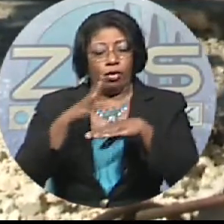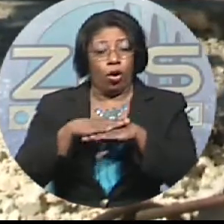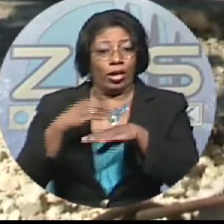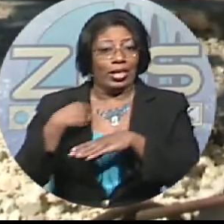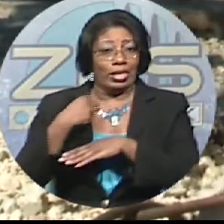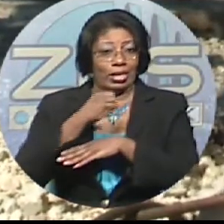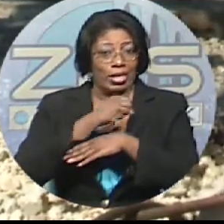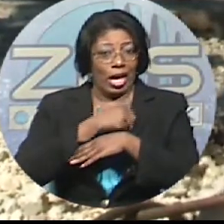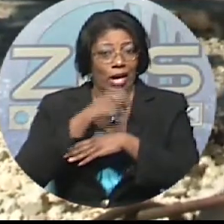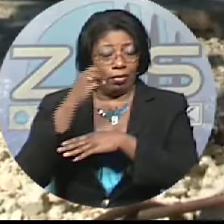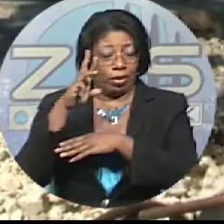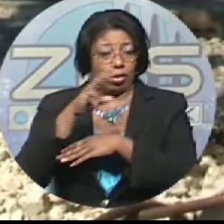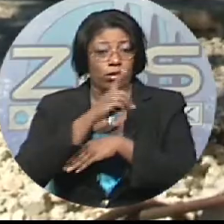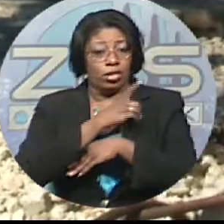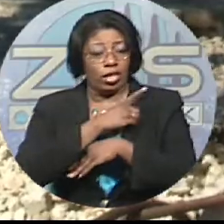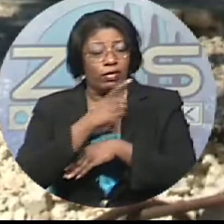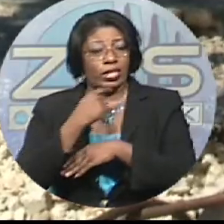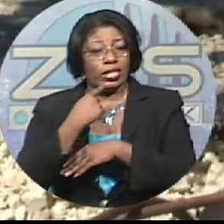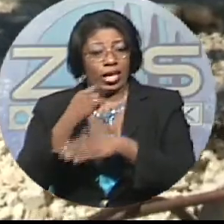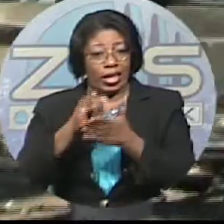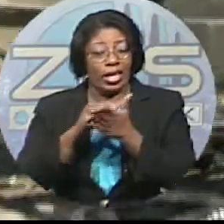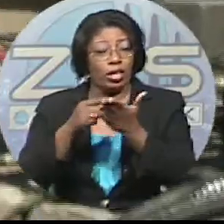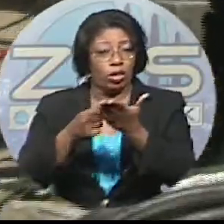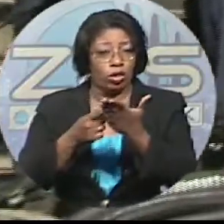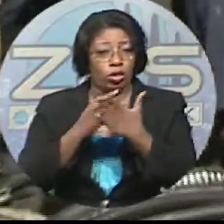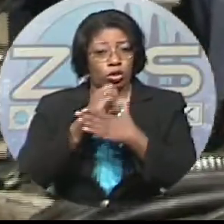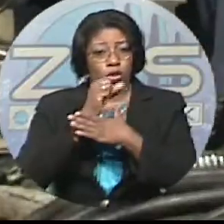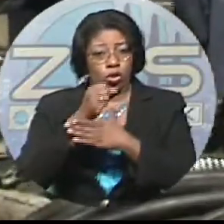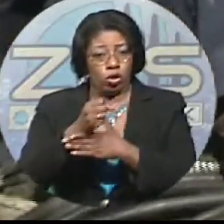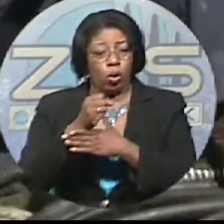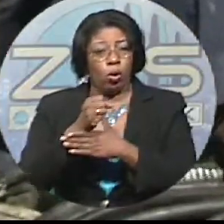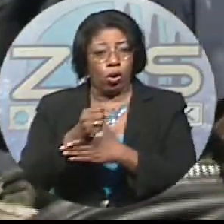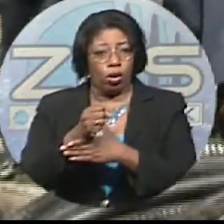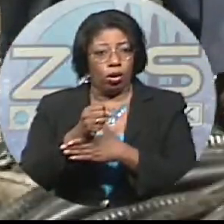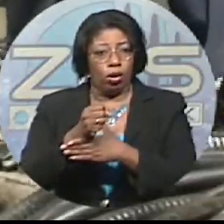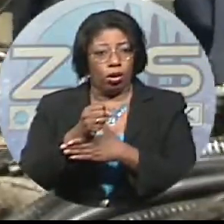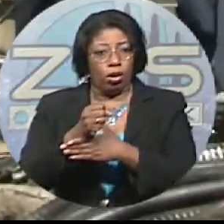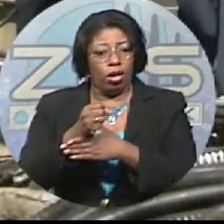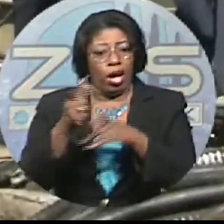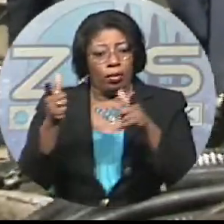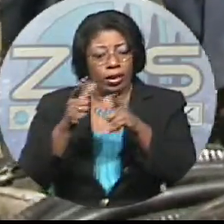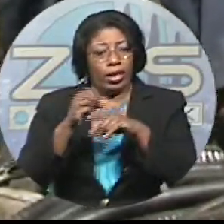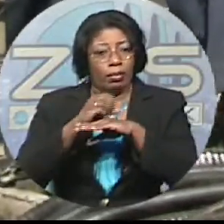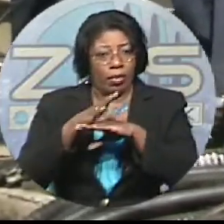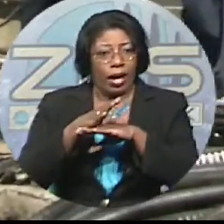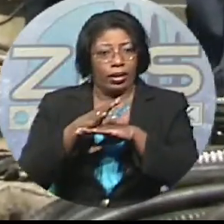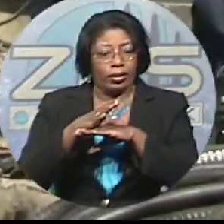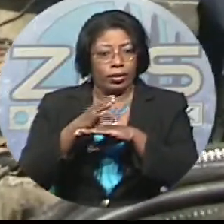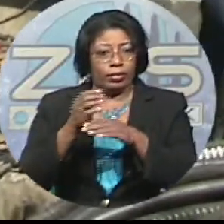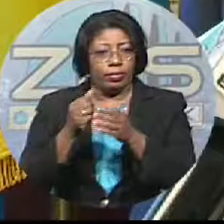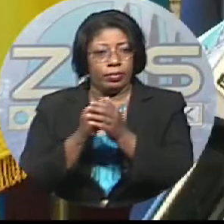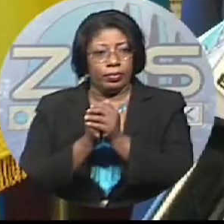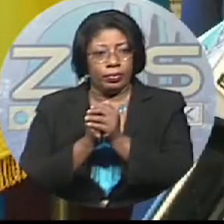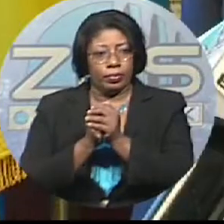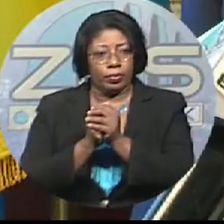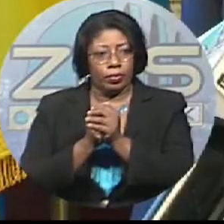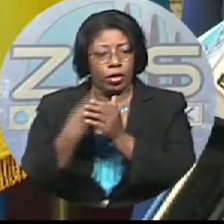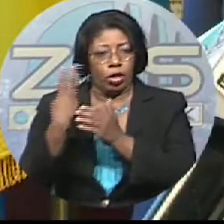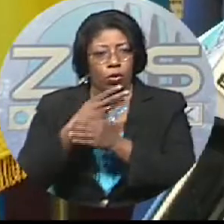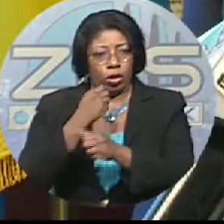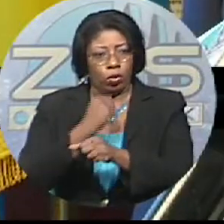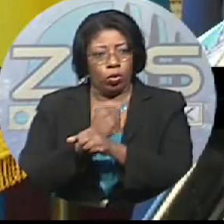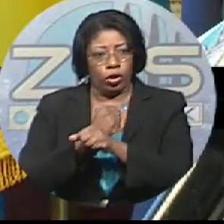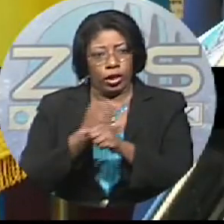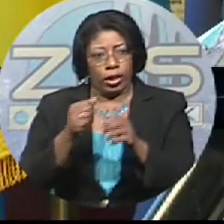Mr. Davis says the government is negotiating to ensure very little impact as possible. We'll be working